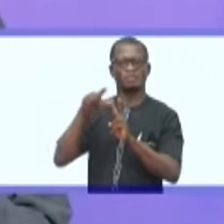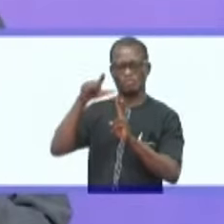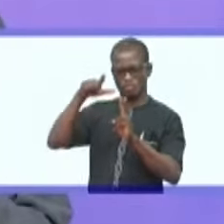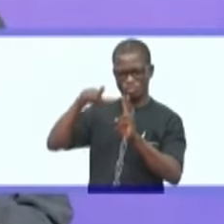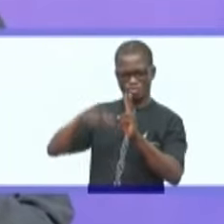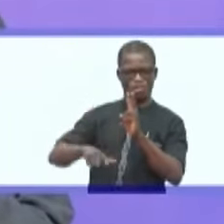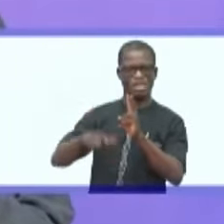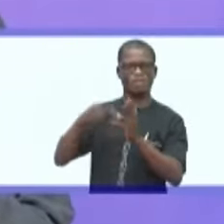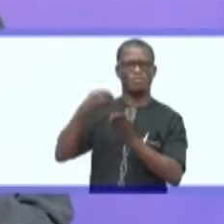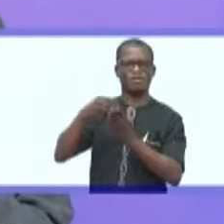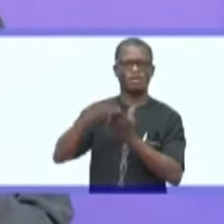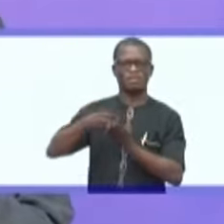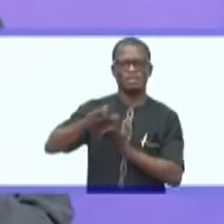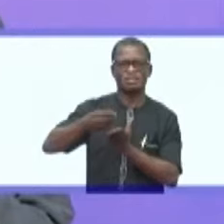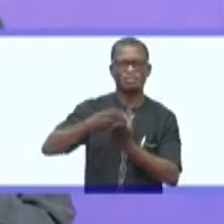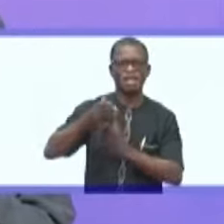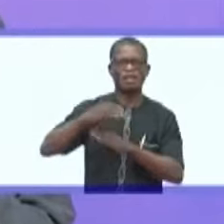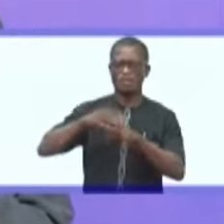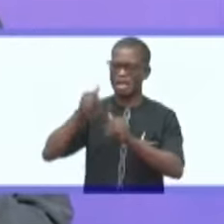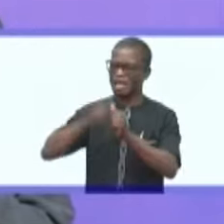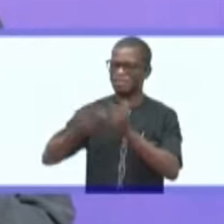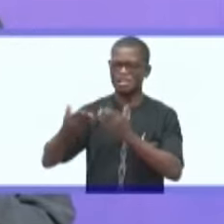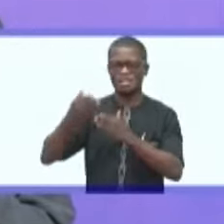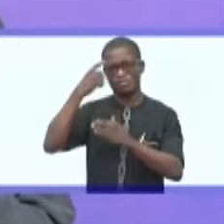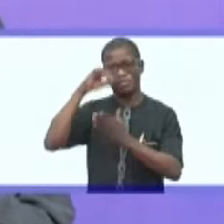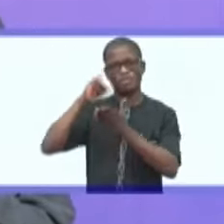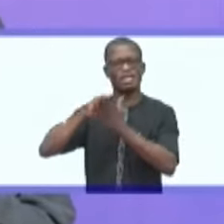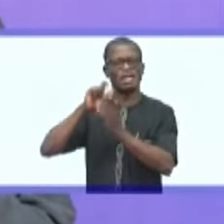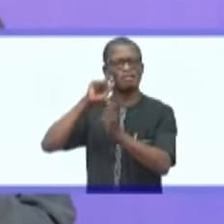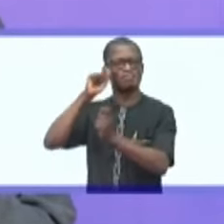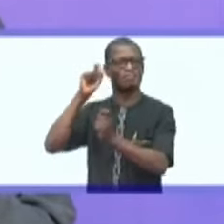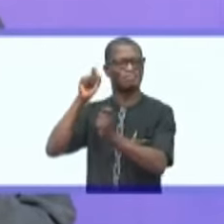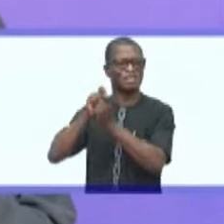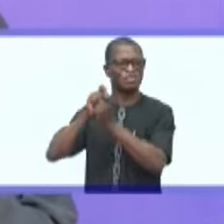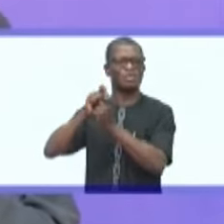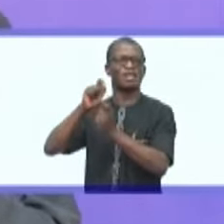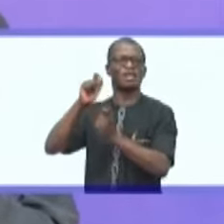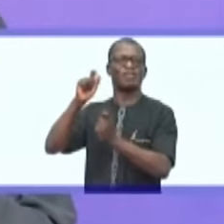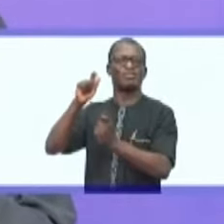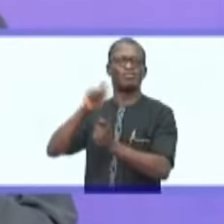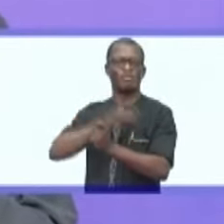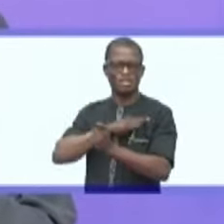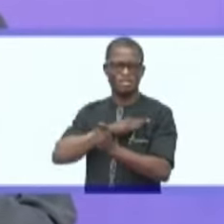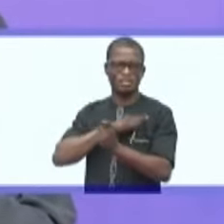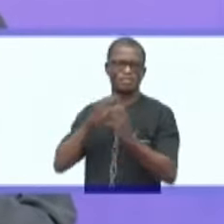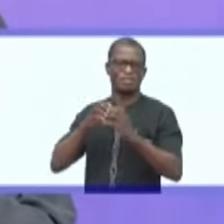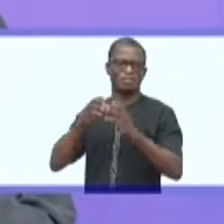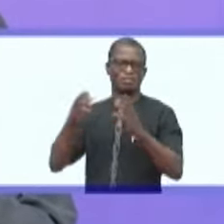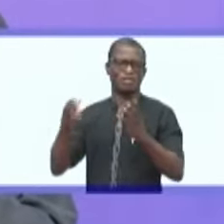we're spending on everything for that particular quality and quantity.